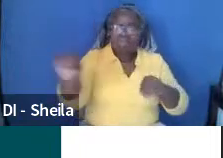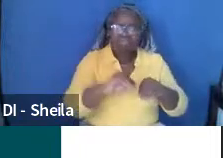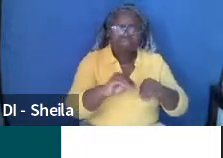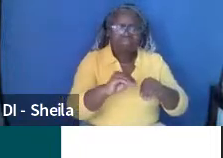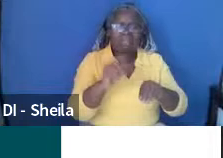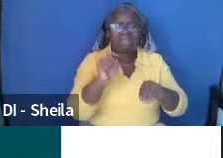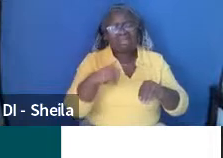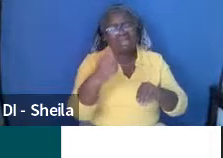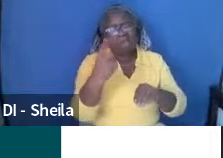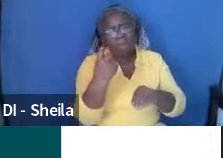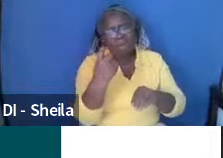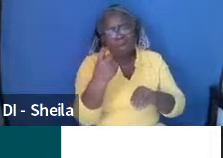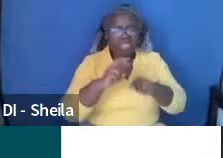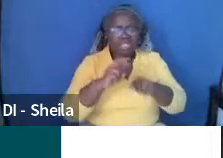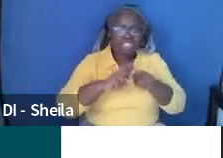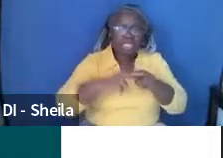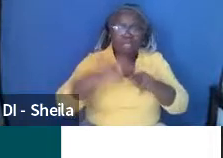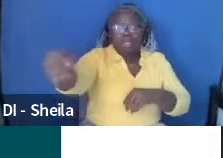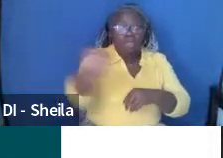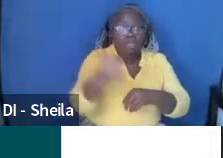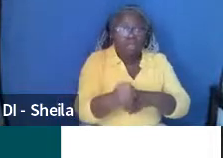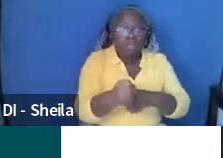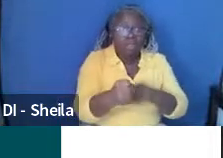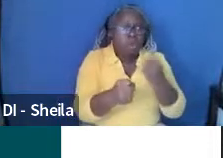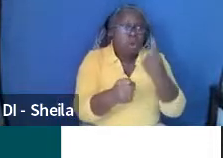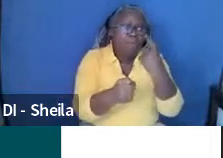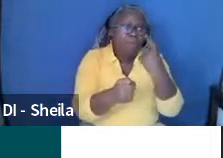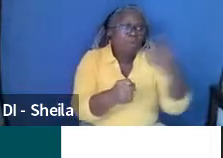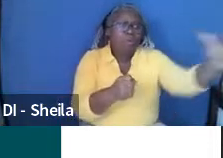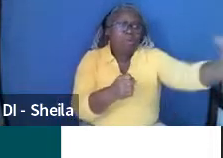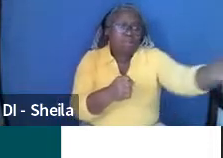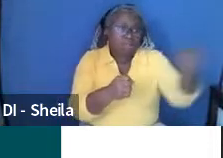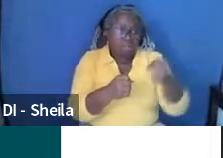they overstuff the rooms with